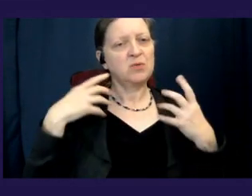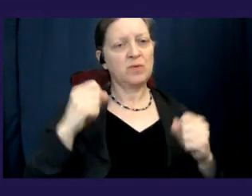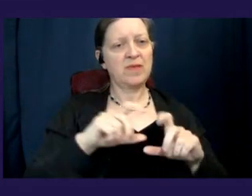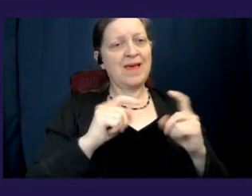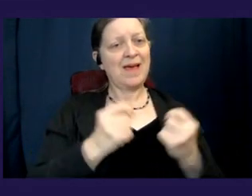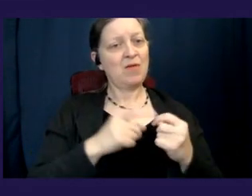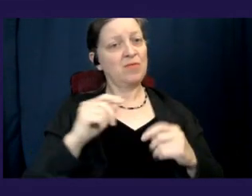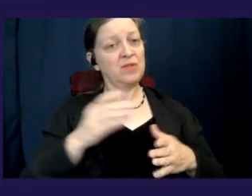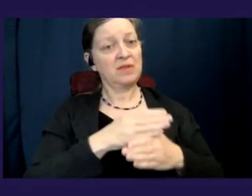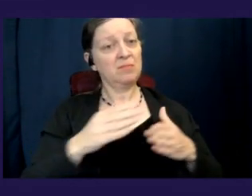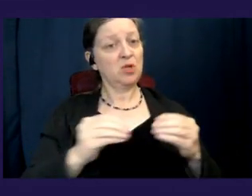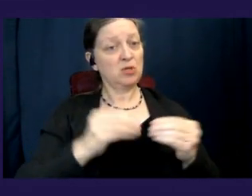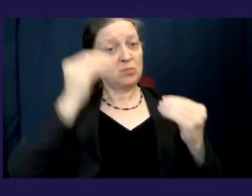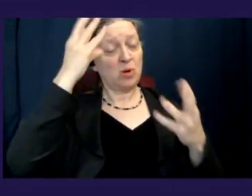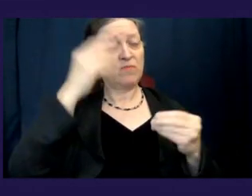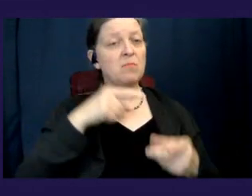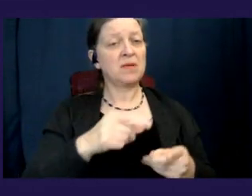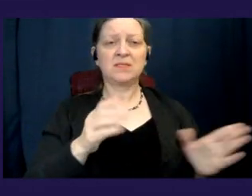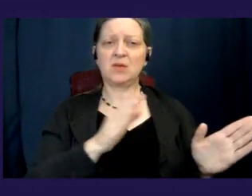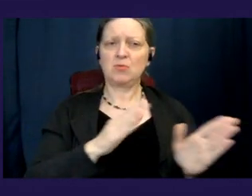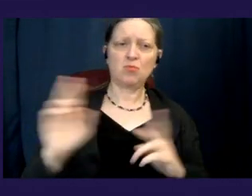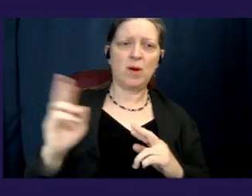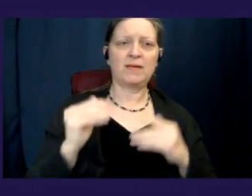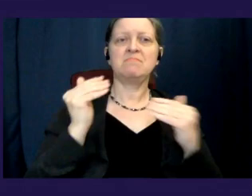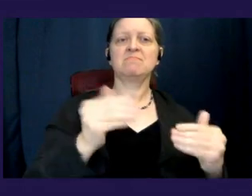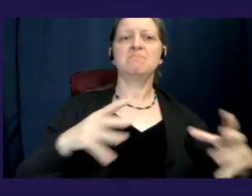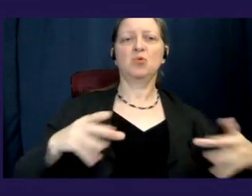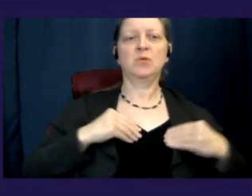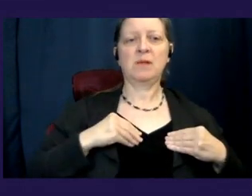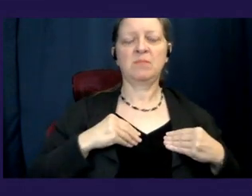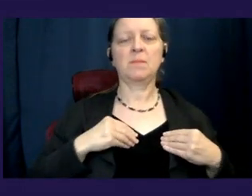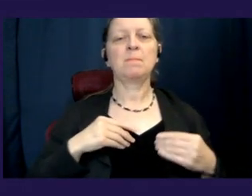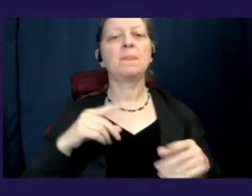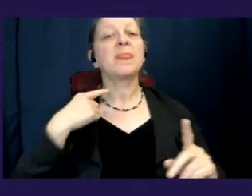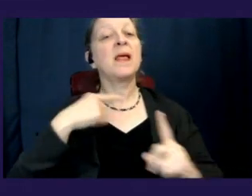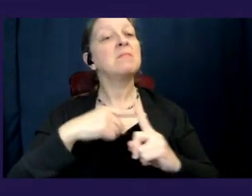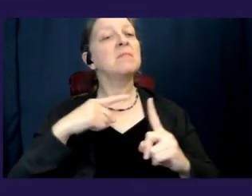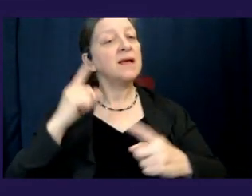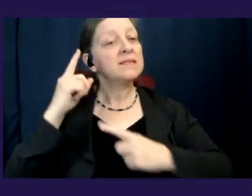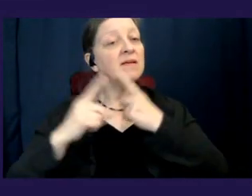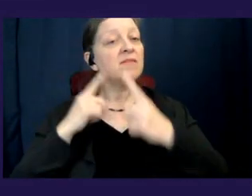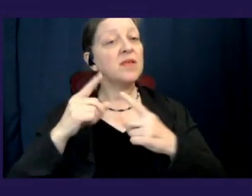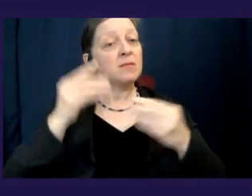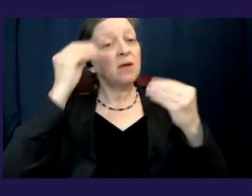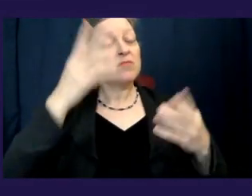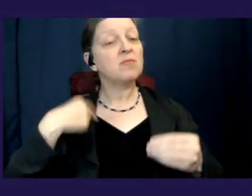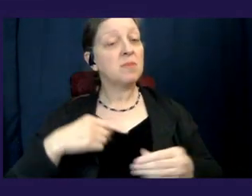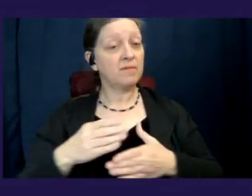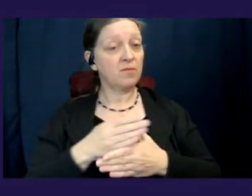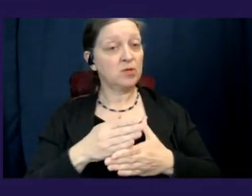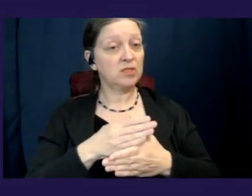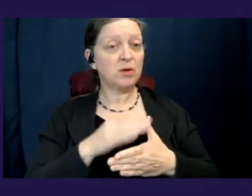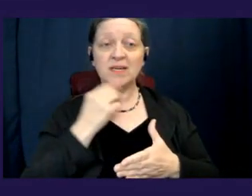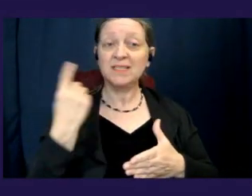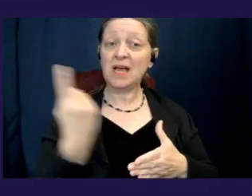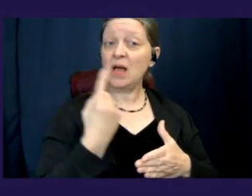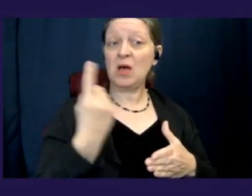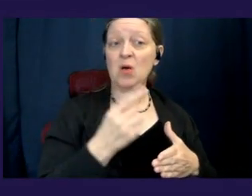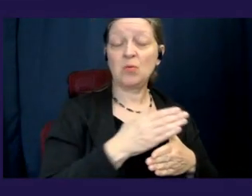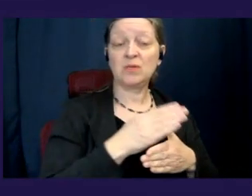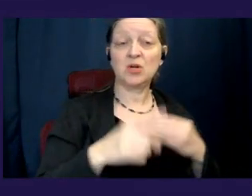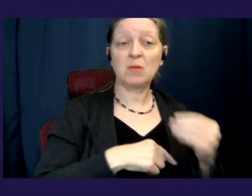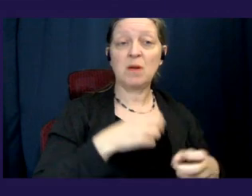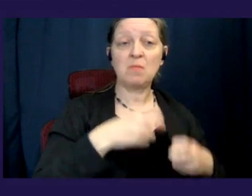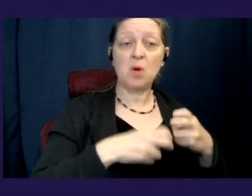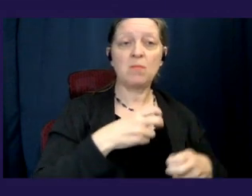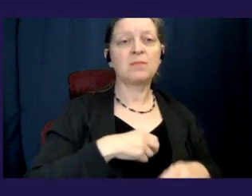space? I would also like to challenge us all to think about the information that we're sharing, not just in terms of problems. You know, we talk a lot about smoking risk. We